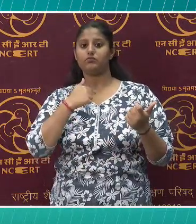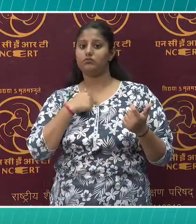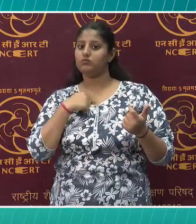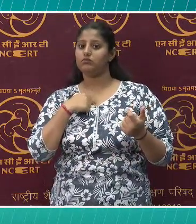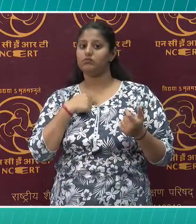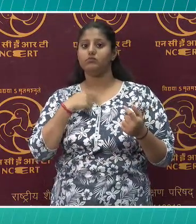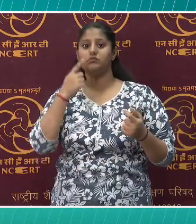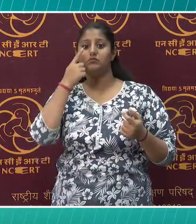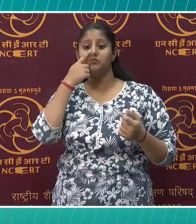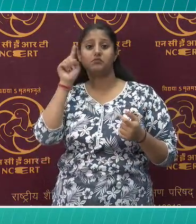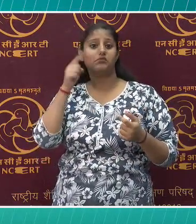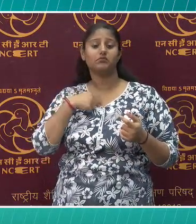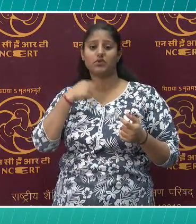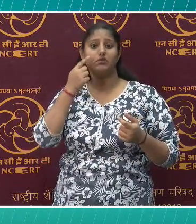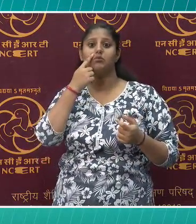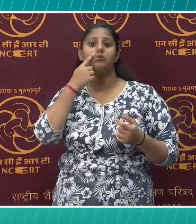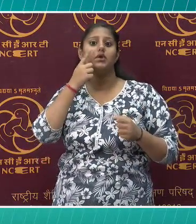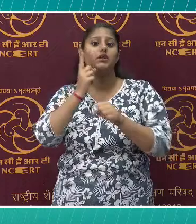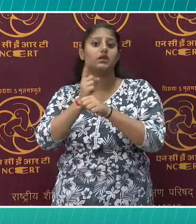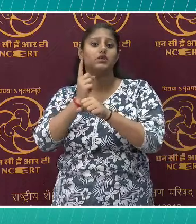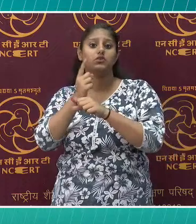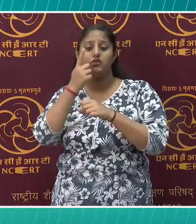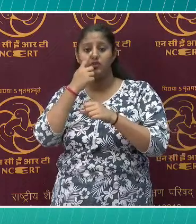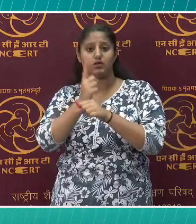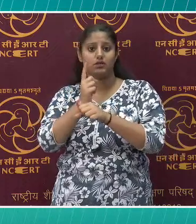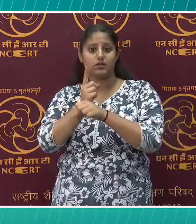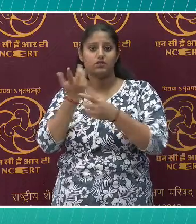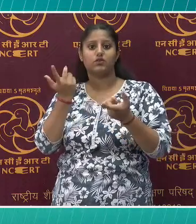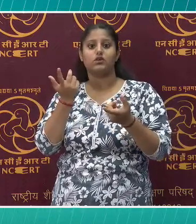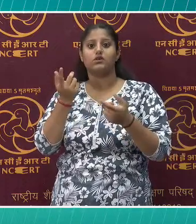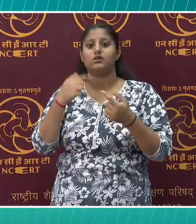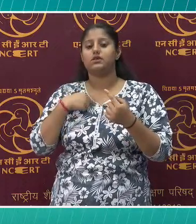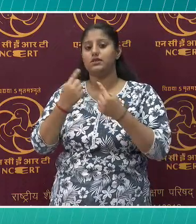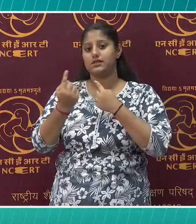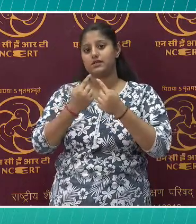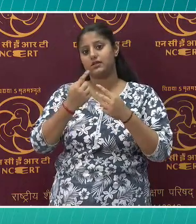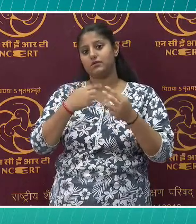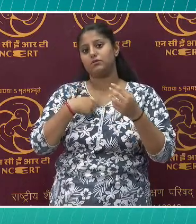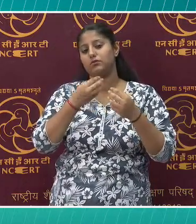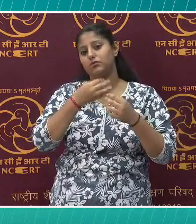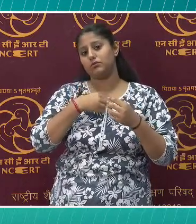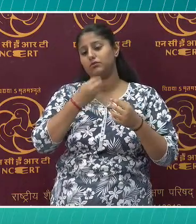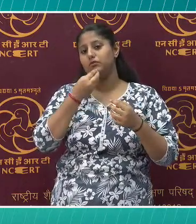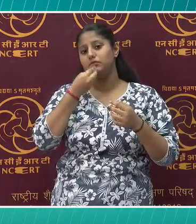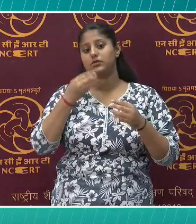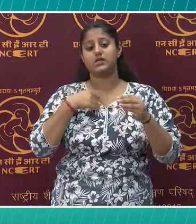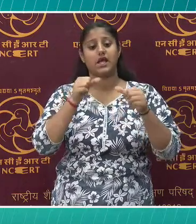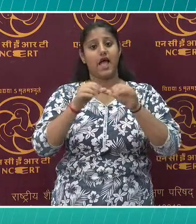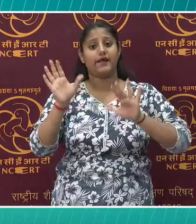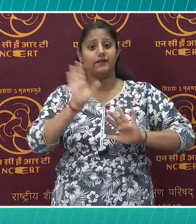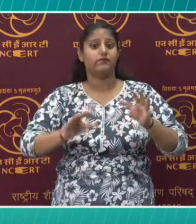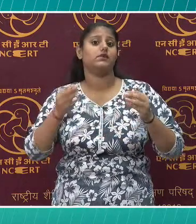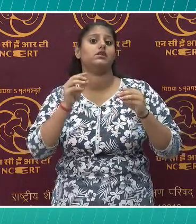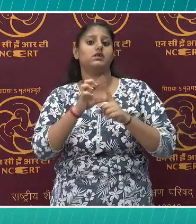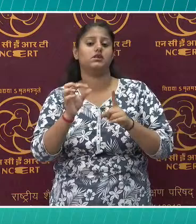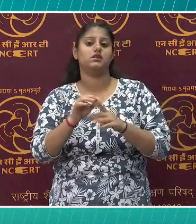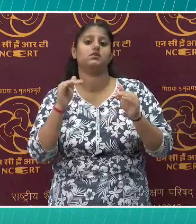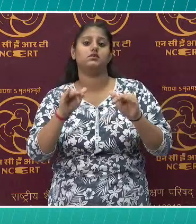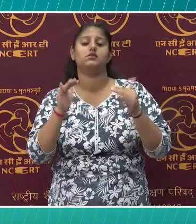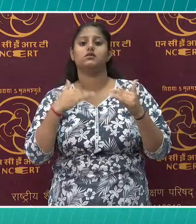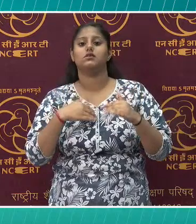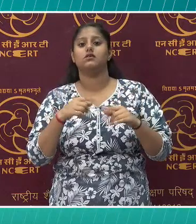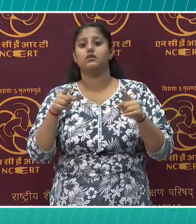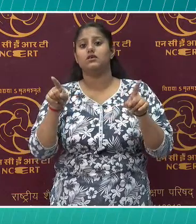ask my teachers, I ask my children, you try to make your own activities. The activities which are given in the book, they